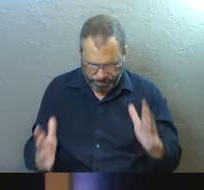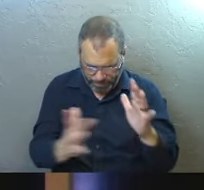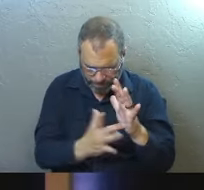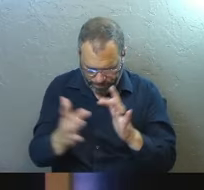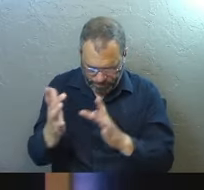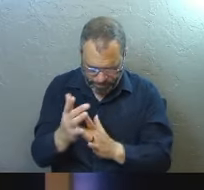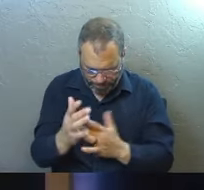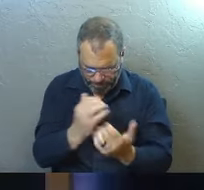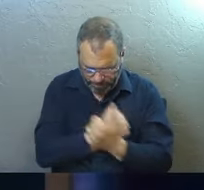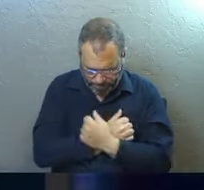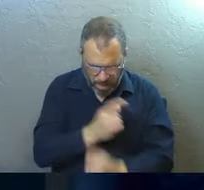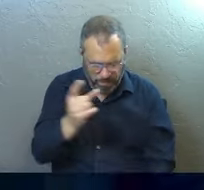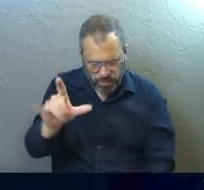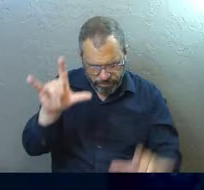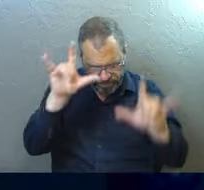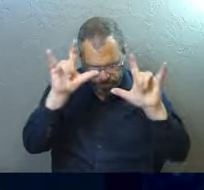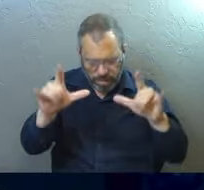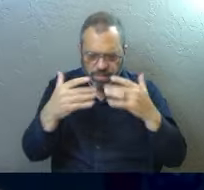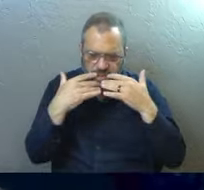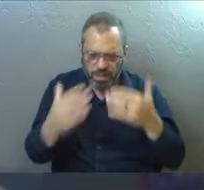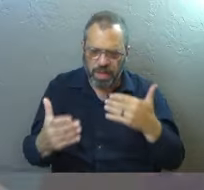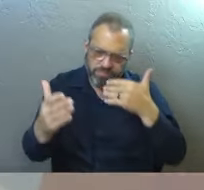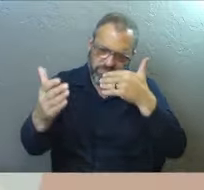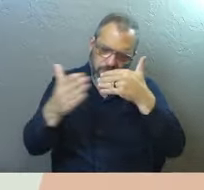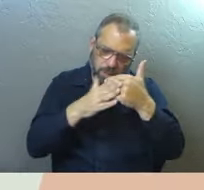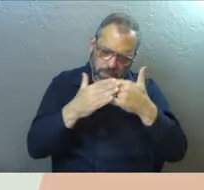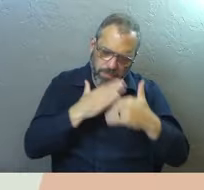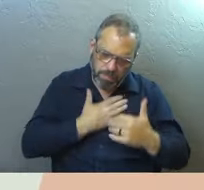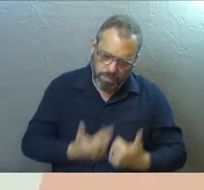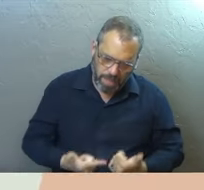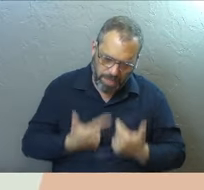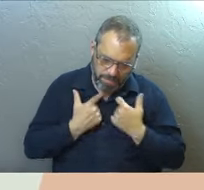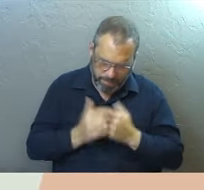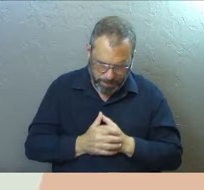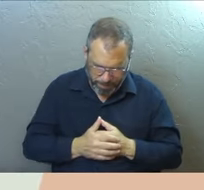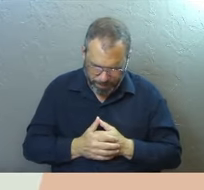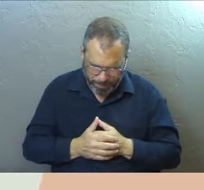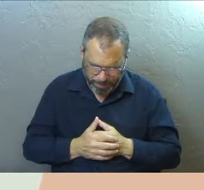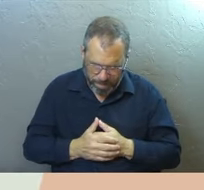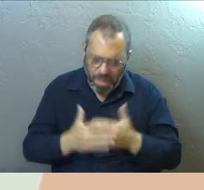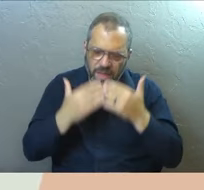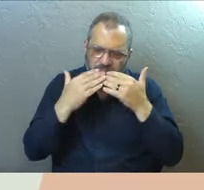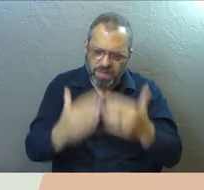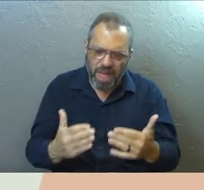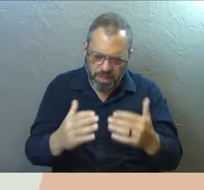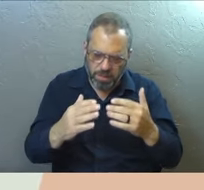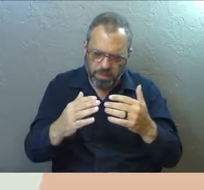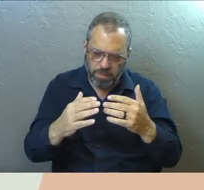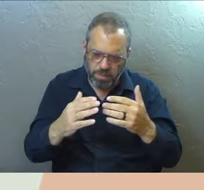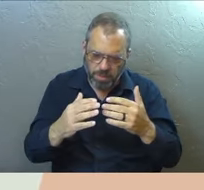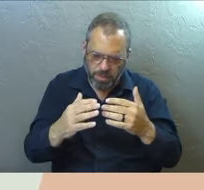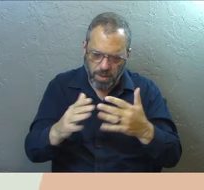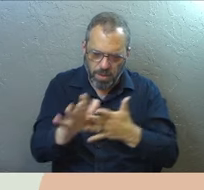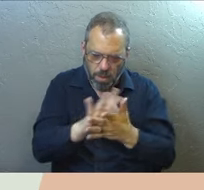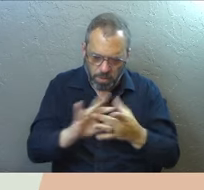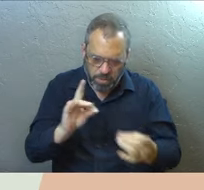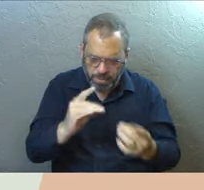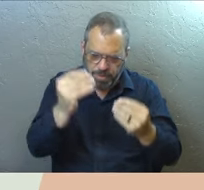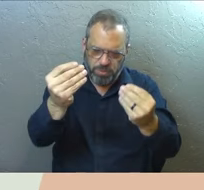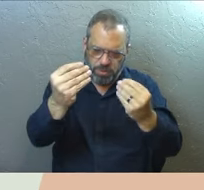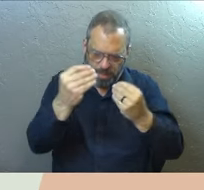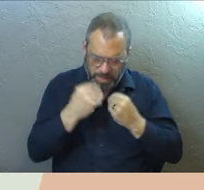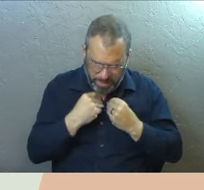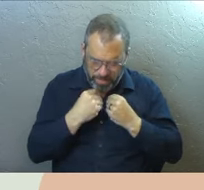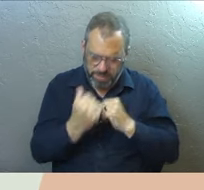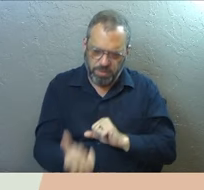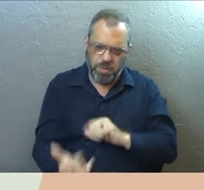Jesus, we love you, God, and we thank you for your closeness in our life. We thank you for the gift, God, of the Holy Spirit, God, your